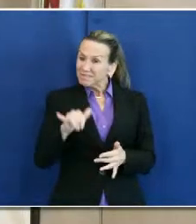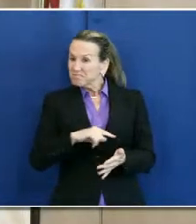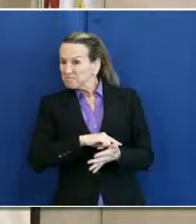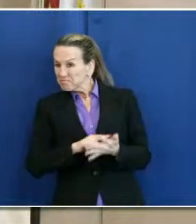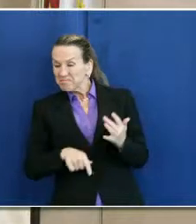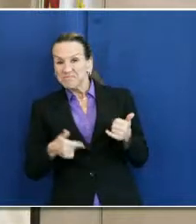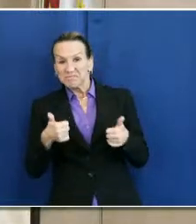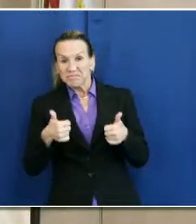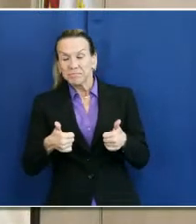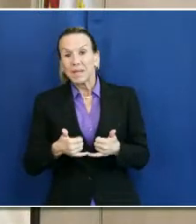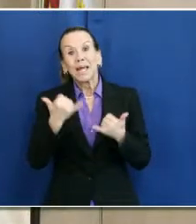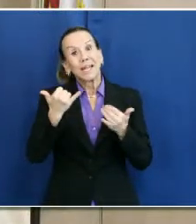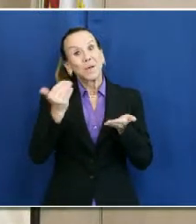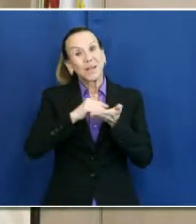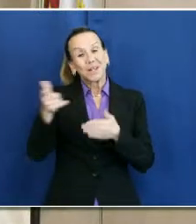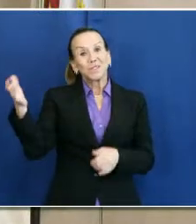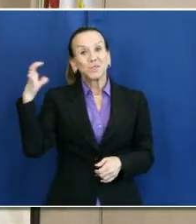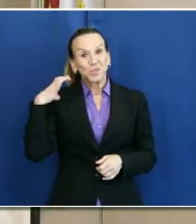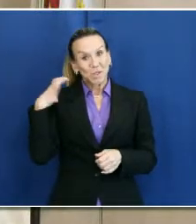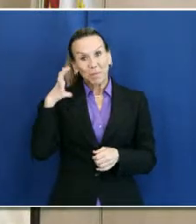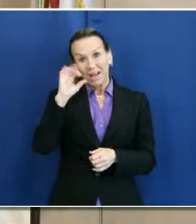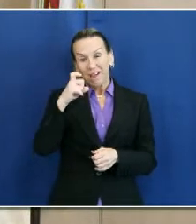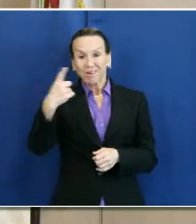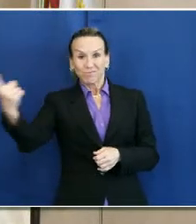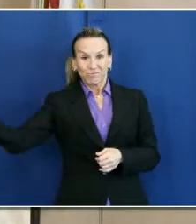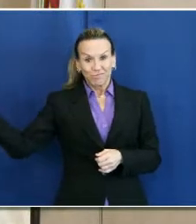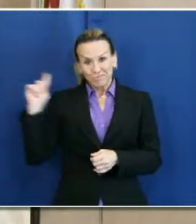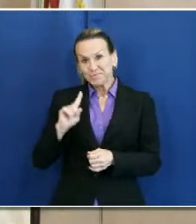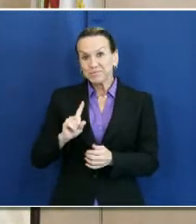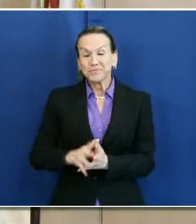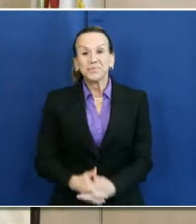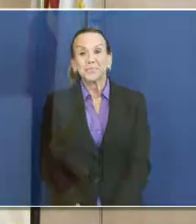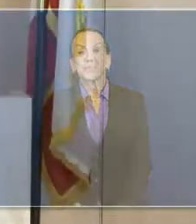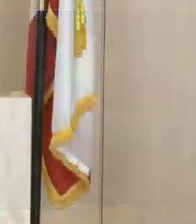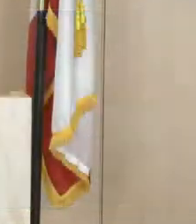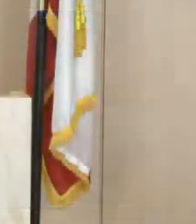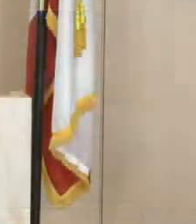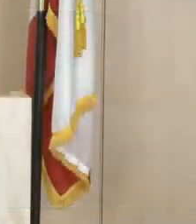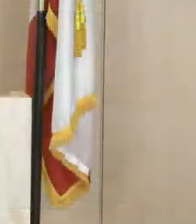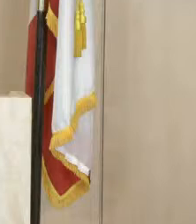welcome back to the podium Chairman Greg Cox. Thank you.